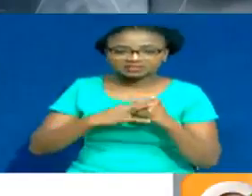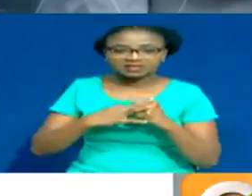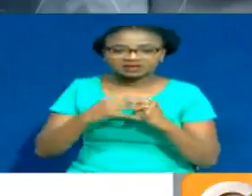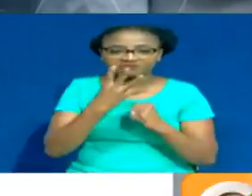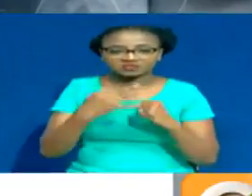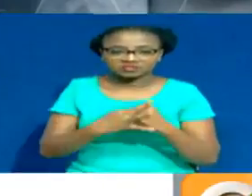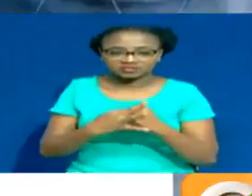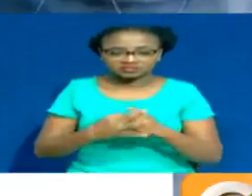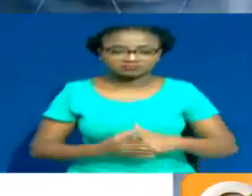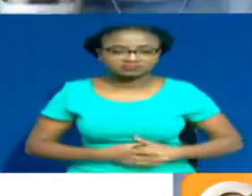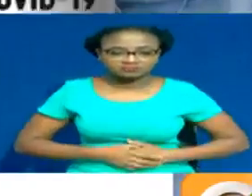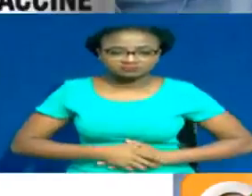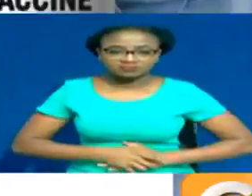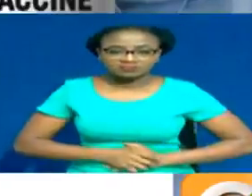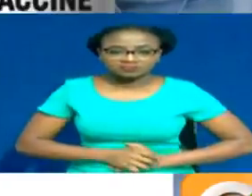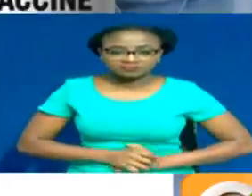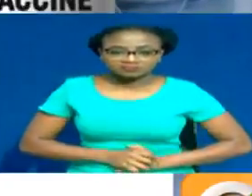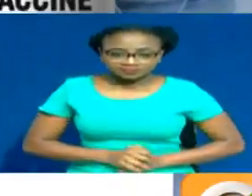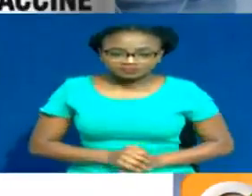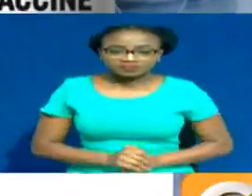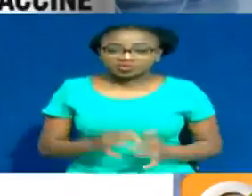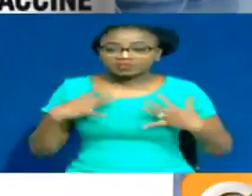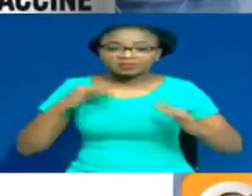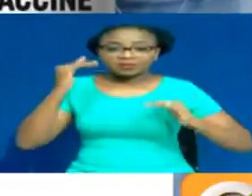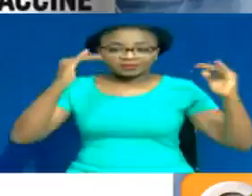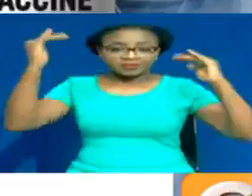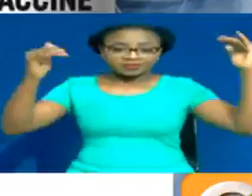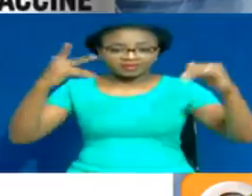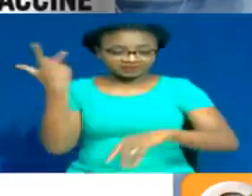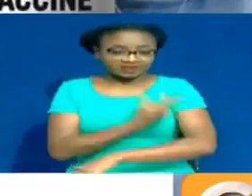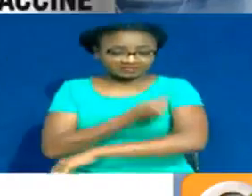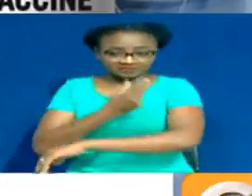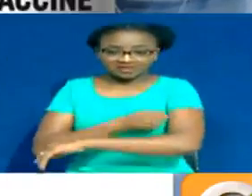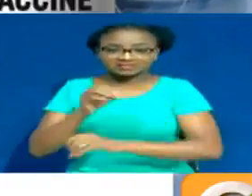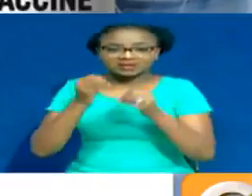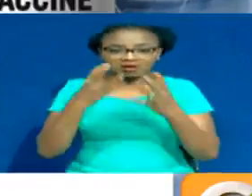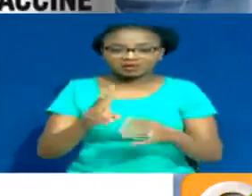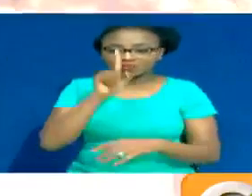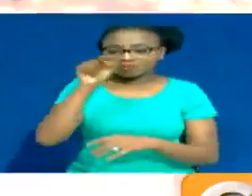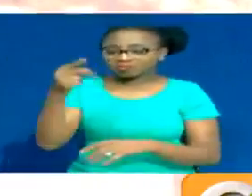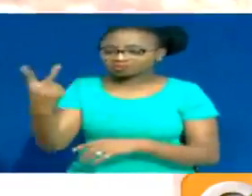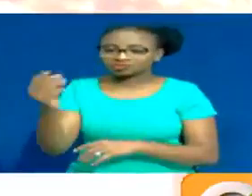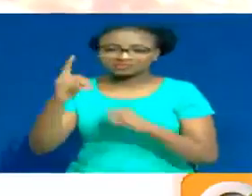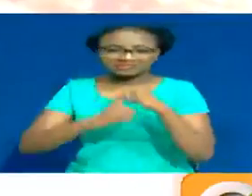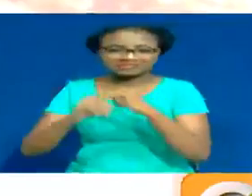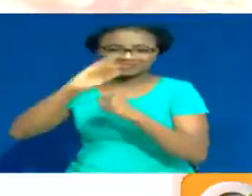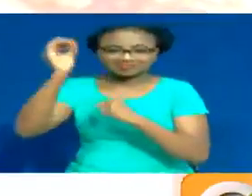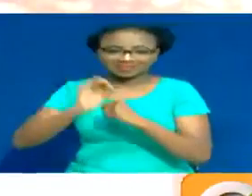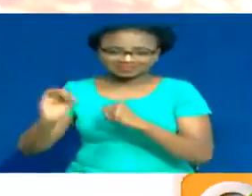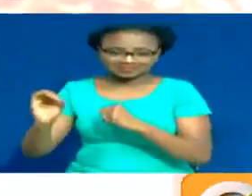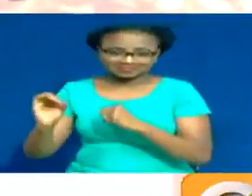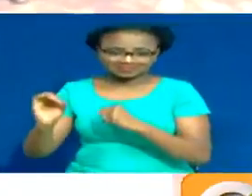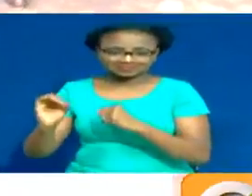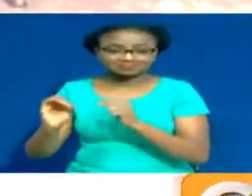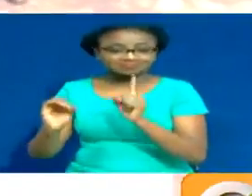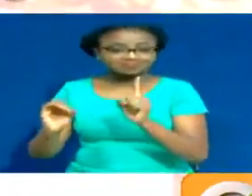328,848 being the second dose. The population of adults fully vaccinated is 1.26%. But